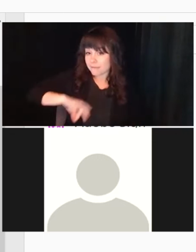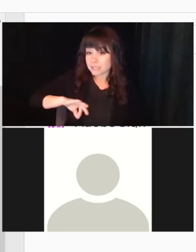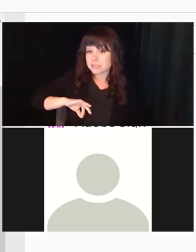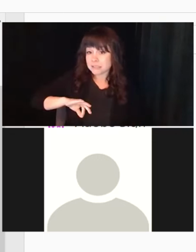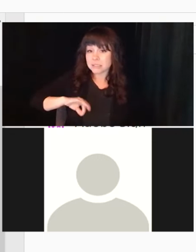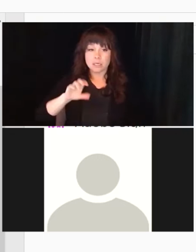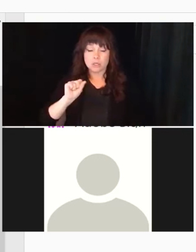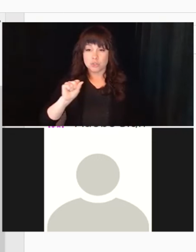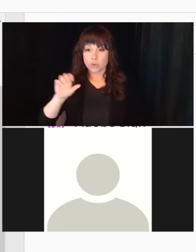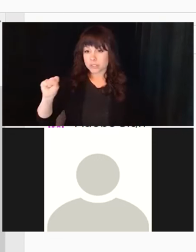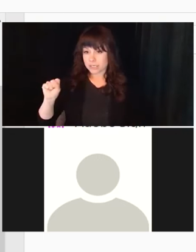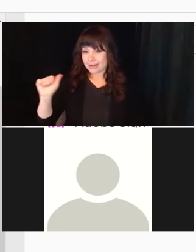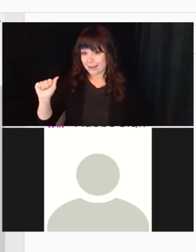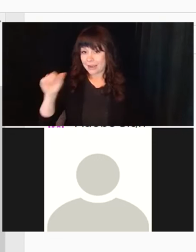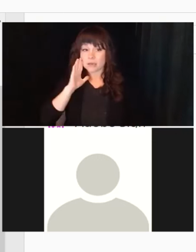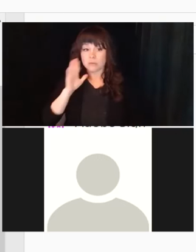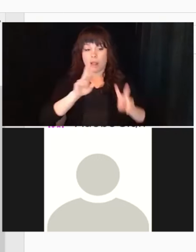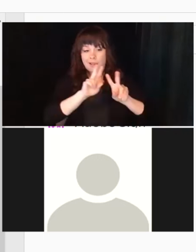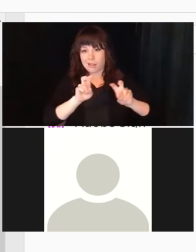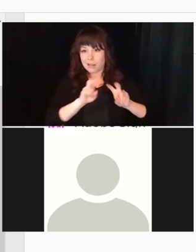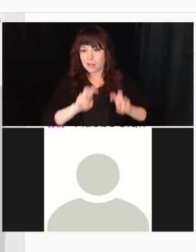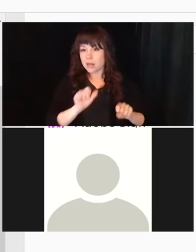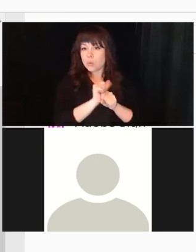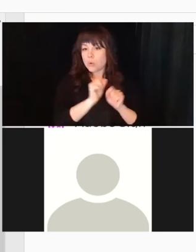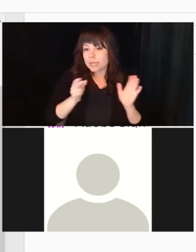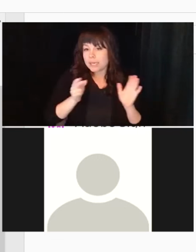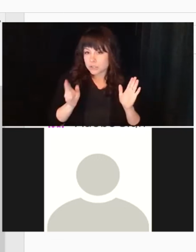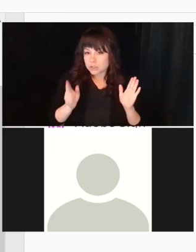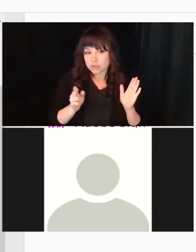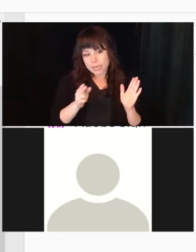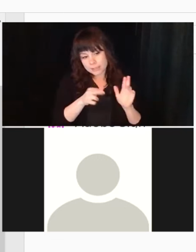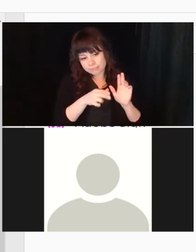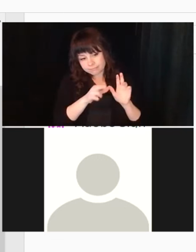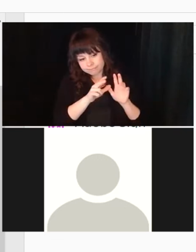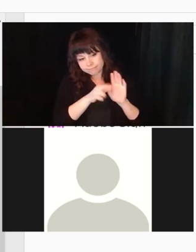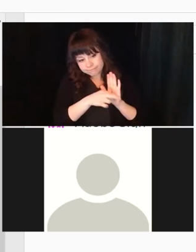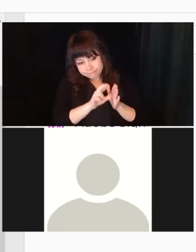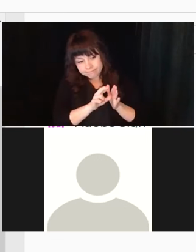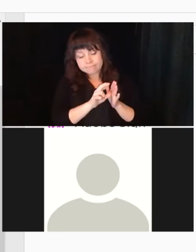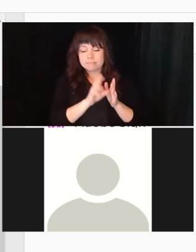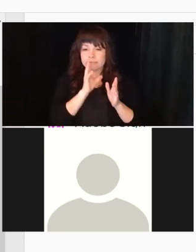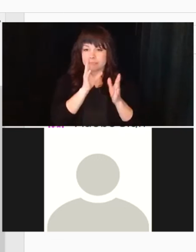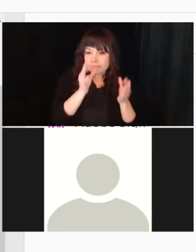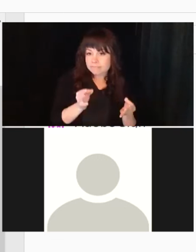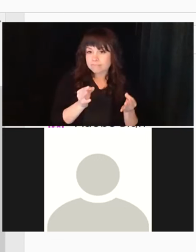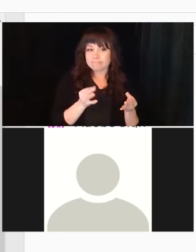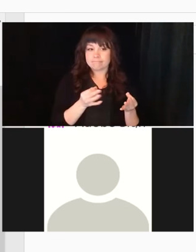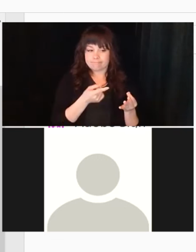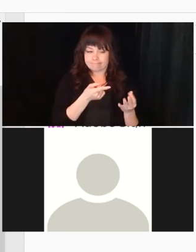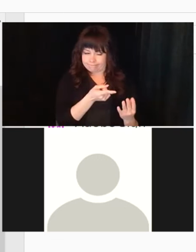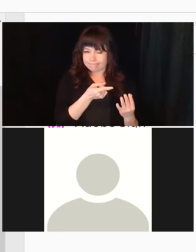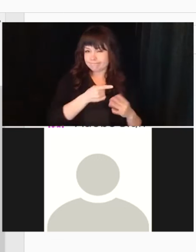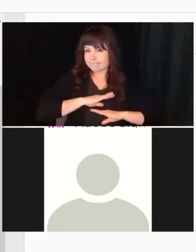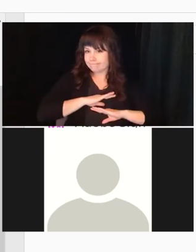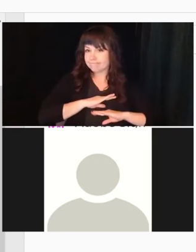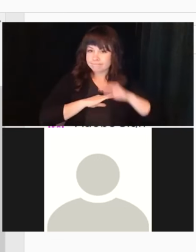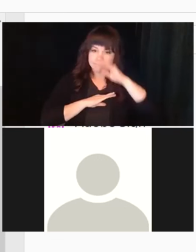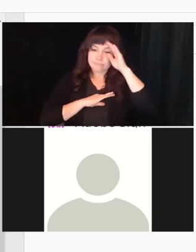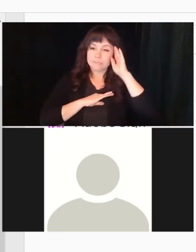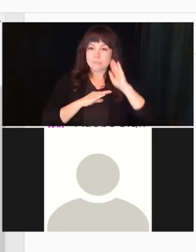go ahead and look at their work history, and they can determine at that point whether or not the client is sufficiently insured